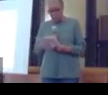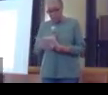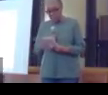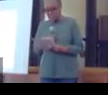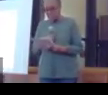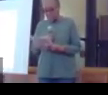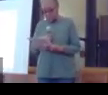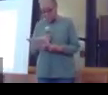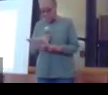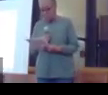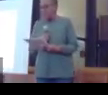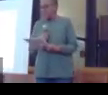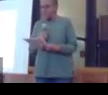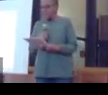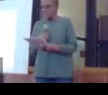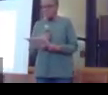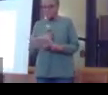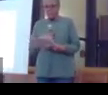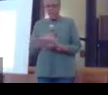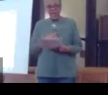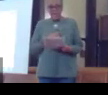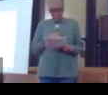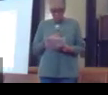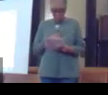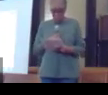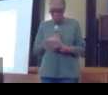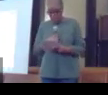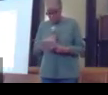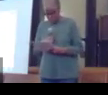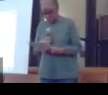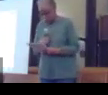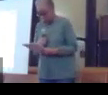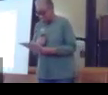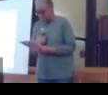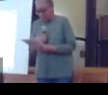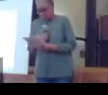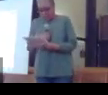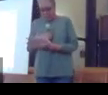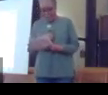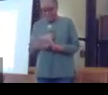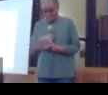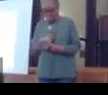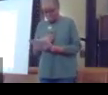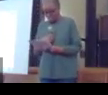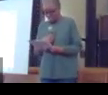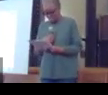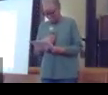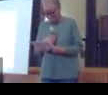good of all of us in St. Louis and the nation. They had national impact.